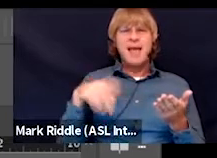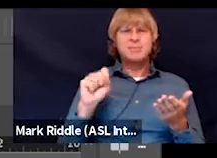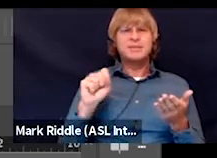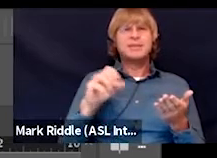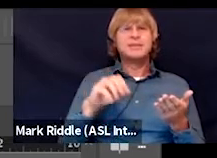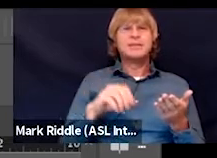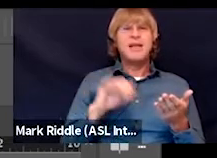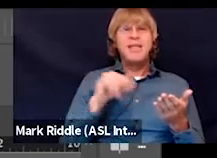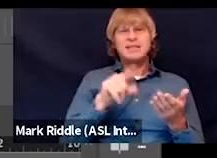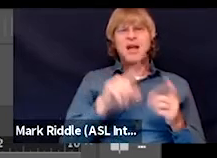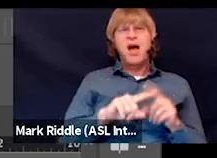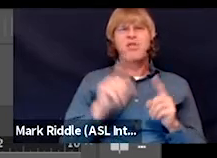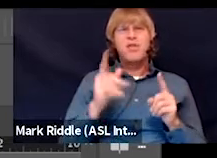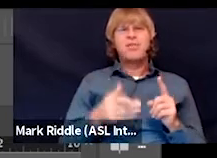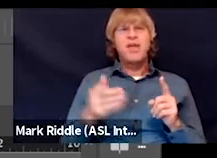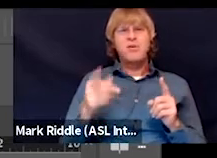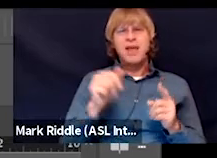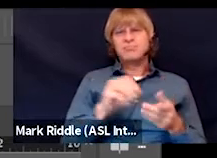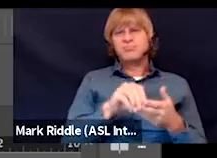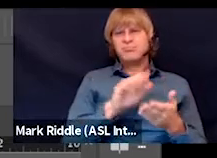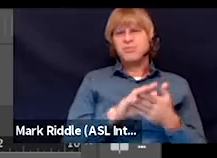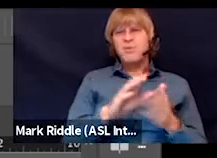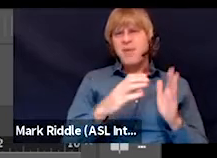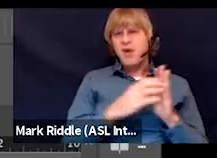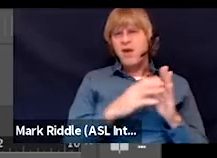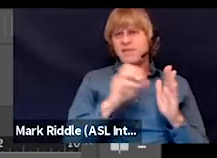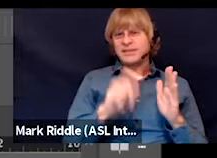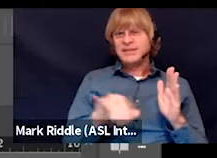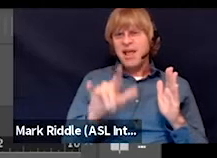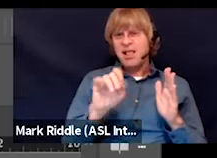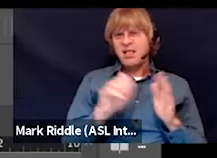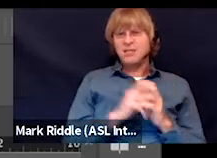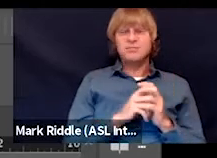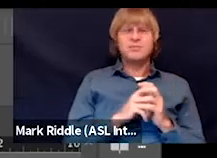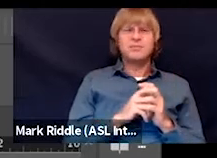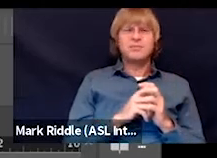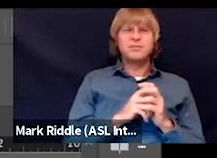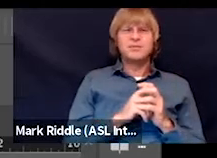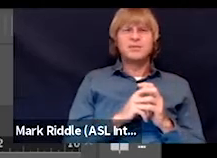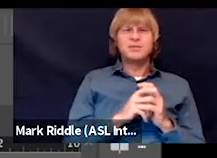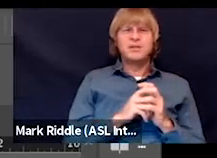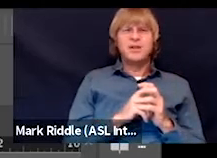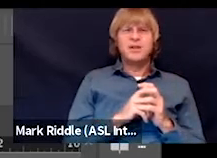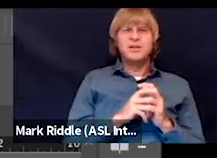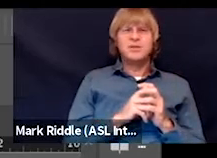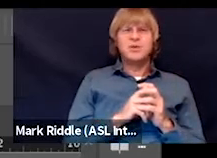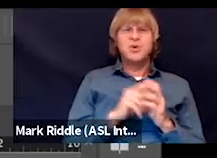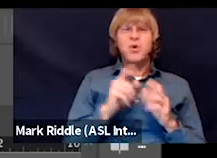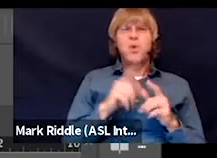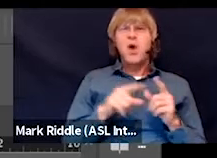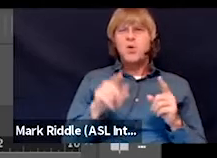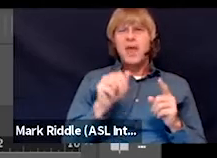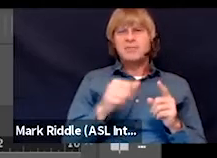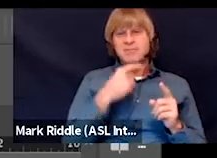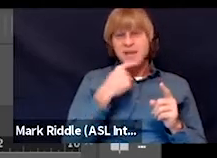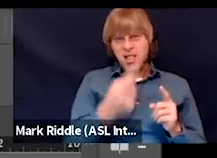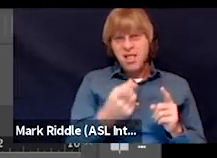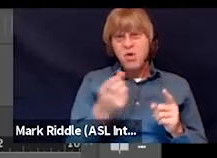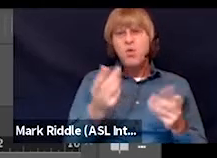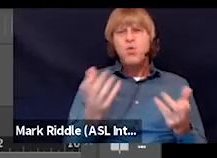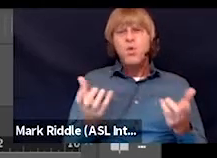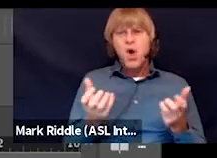styles. That's another thing you can put into your paragraph style. So what you can tell it is that you